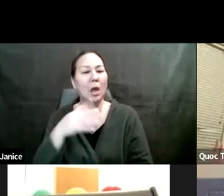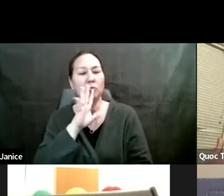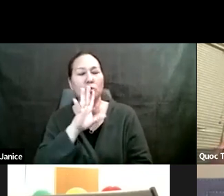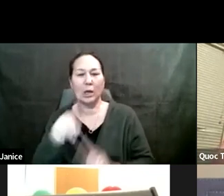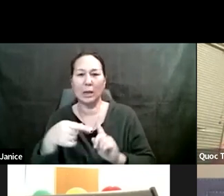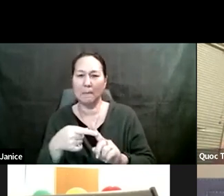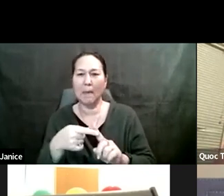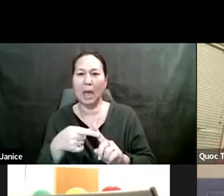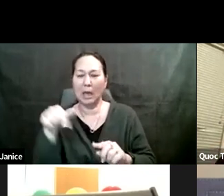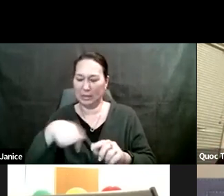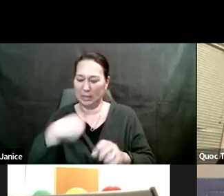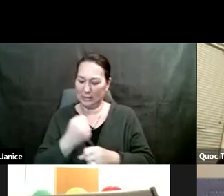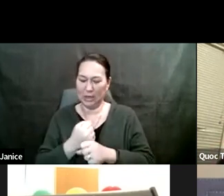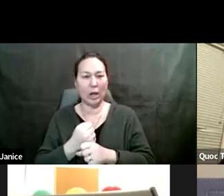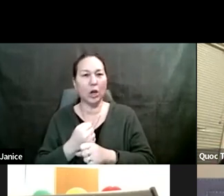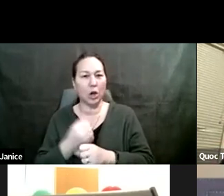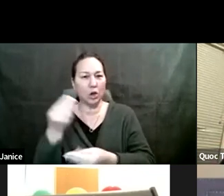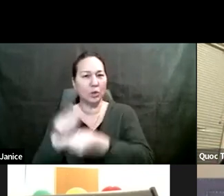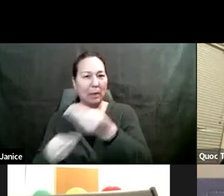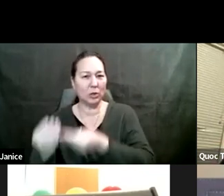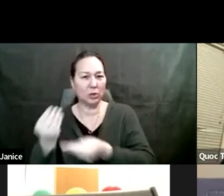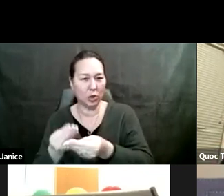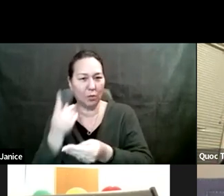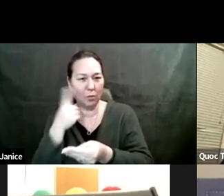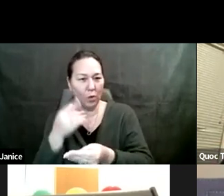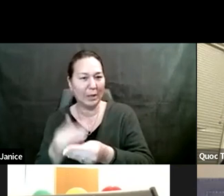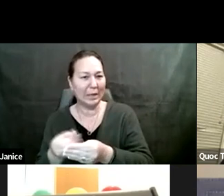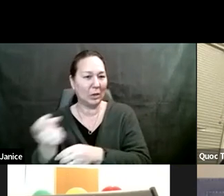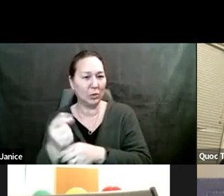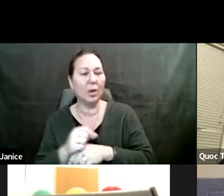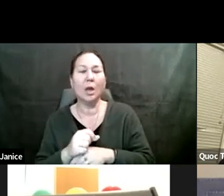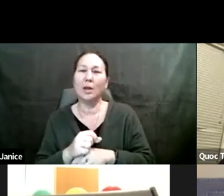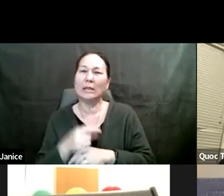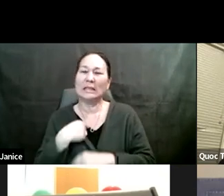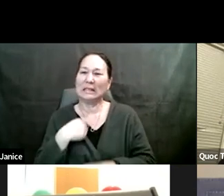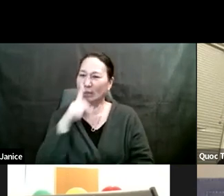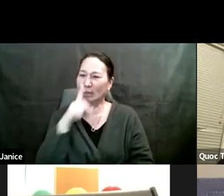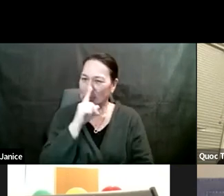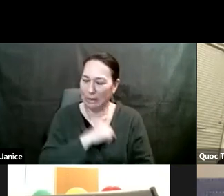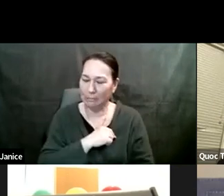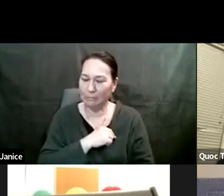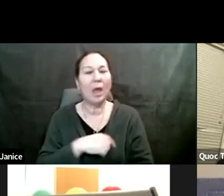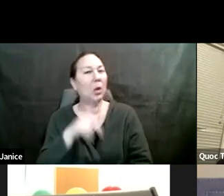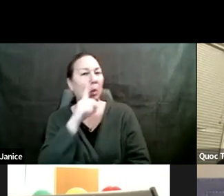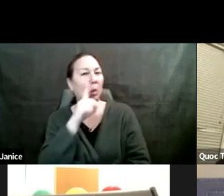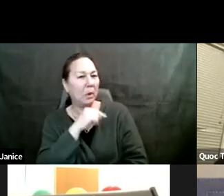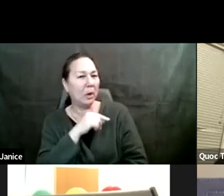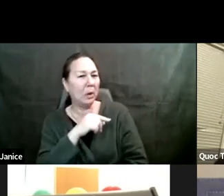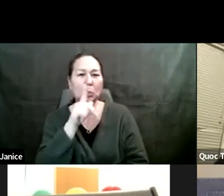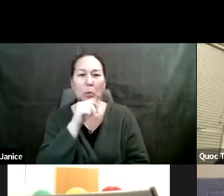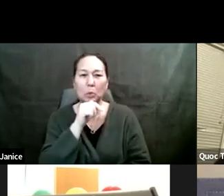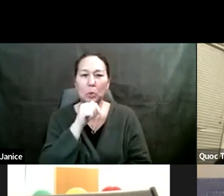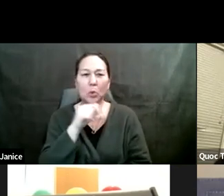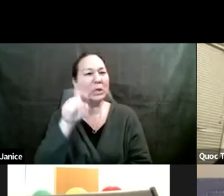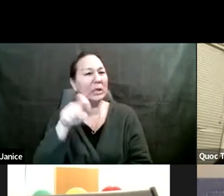us pretend pretend that we will provide the necessary resources so that many more of our children will attend safe